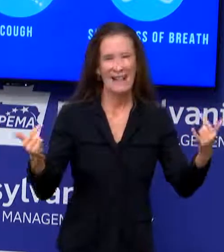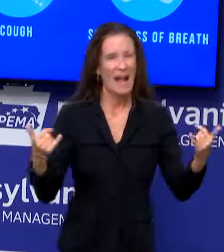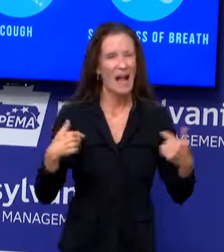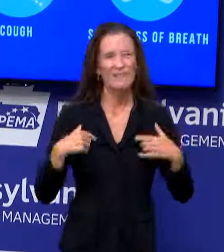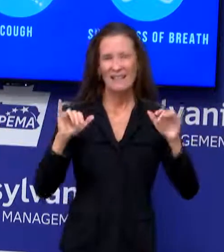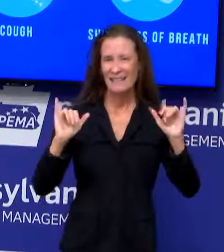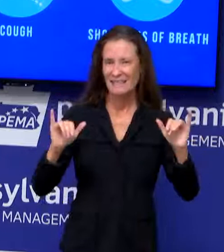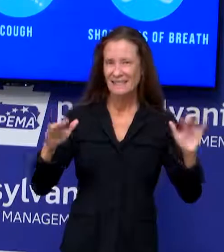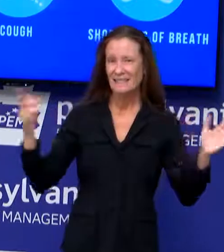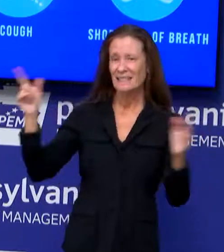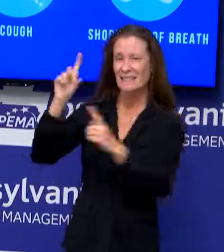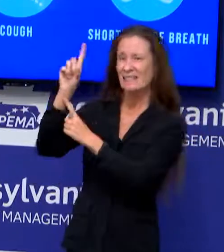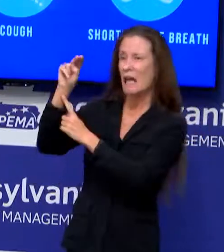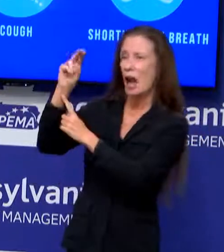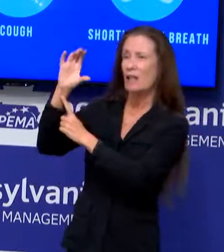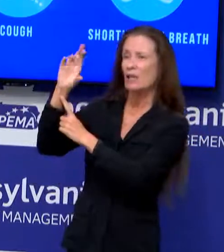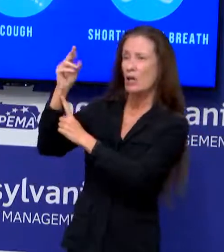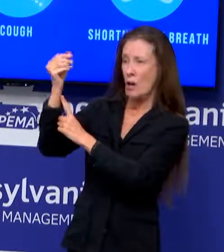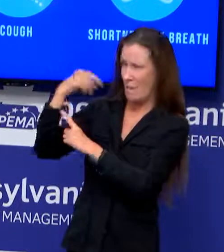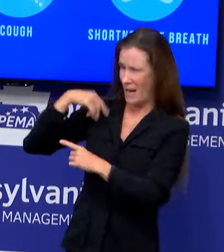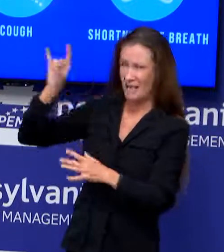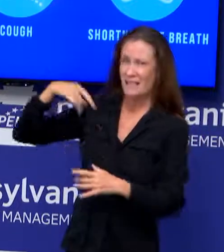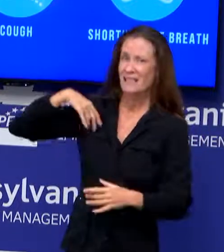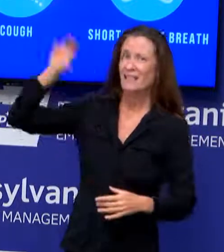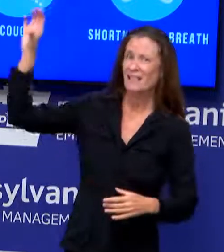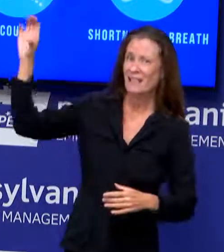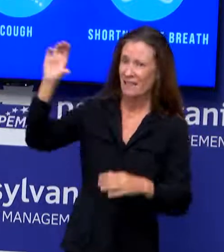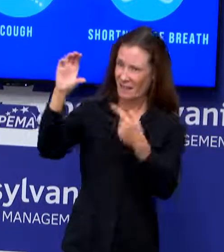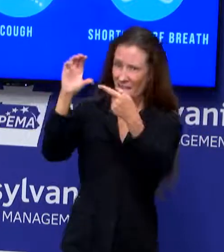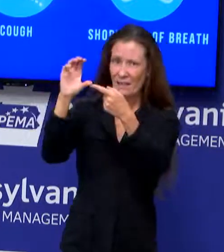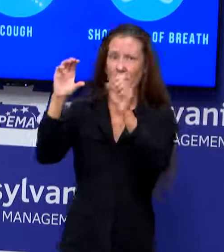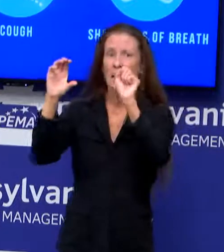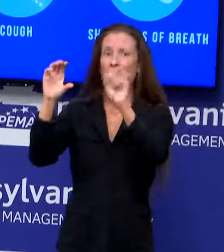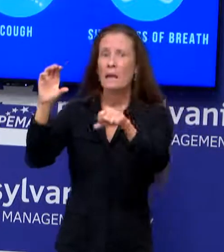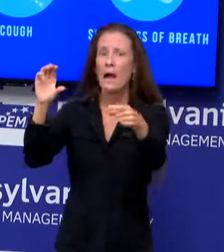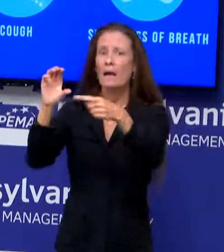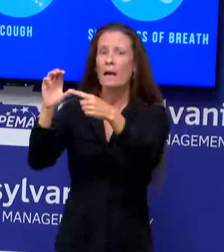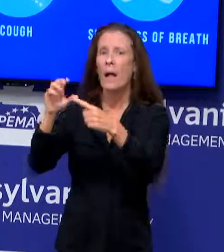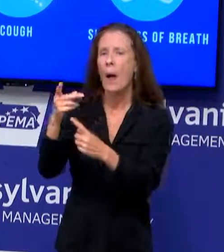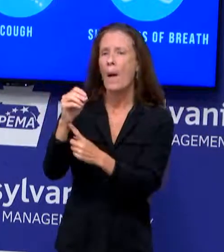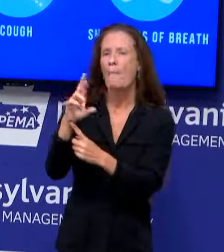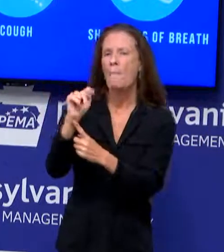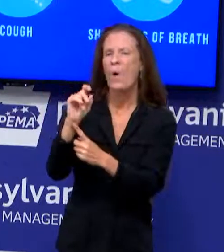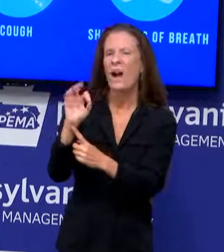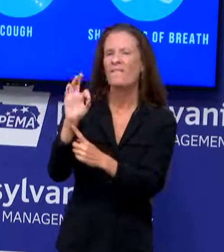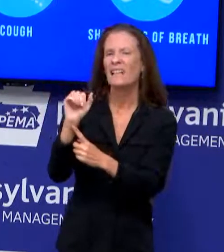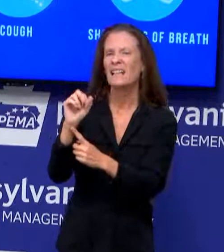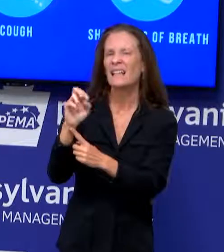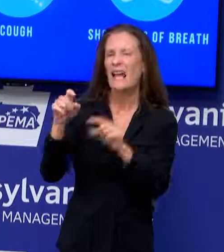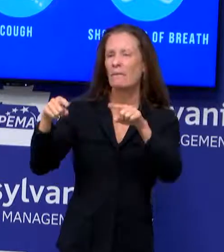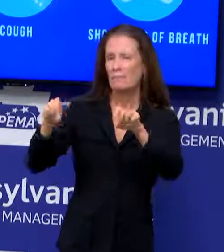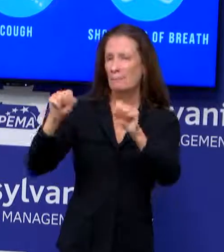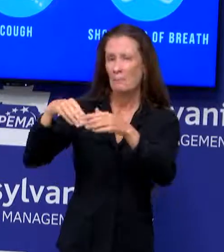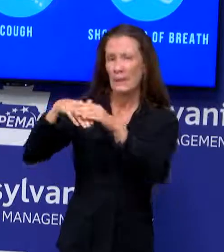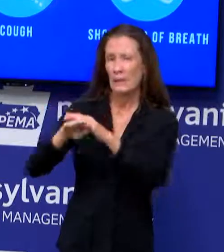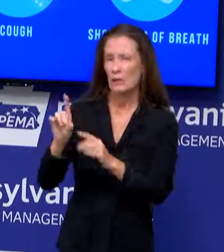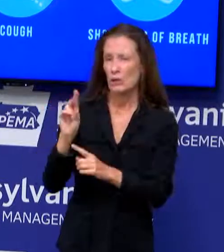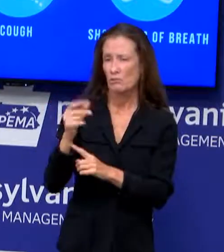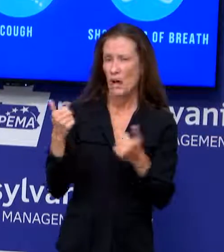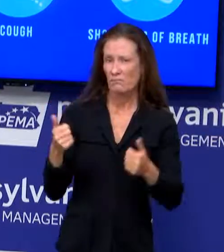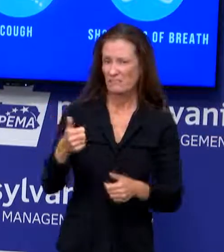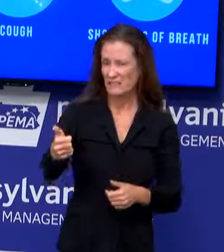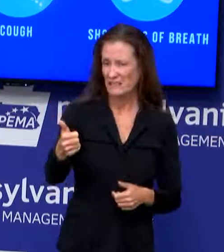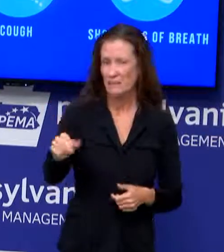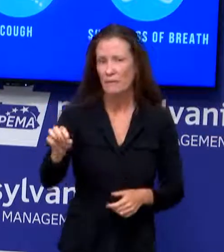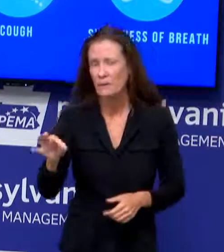we can have point of care testing that you could buy at a drugstore, then that would be great. And then if we